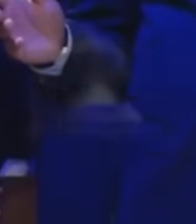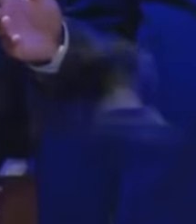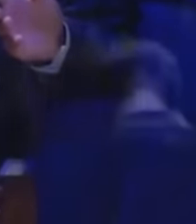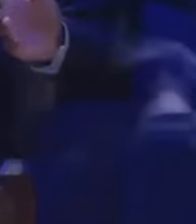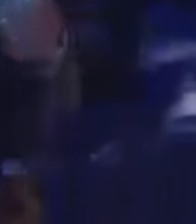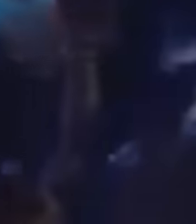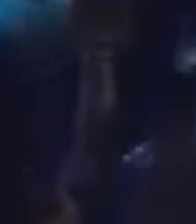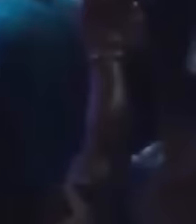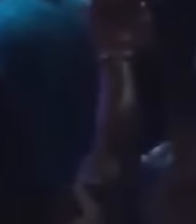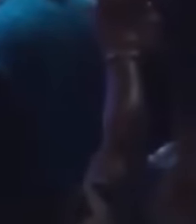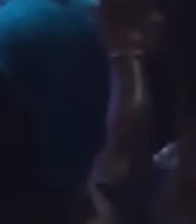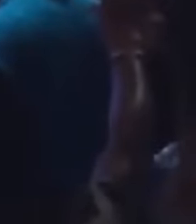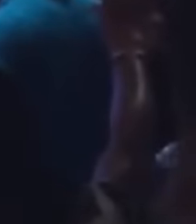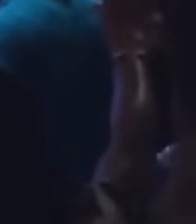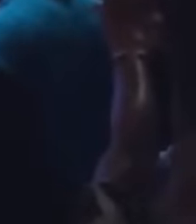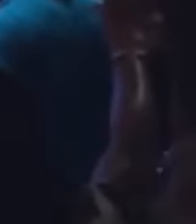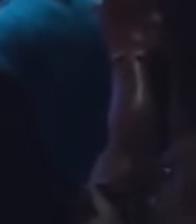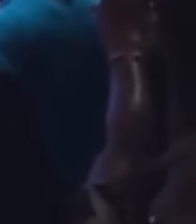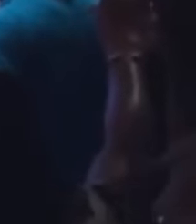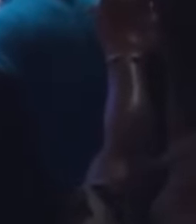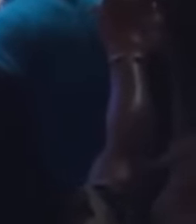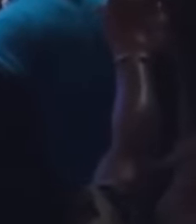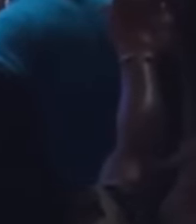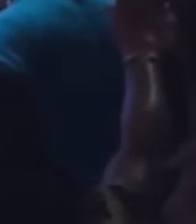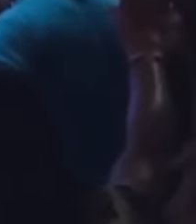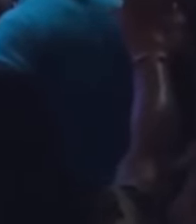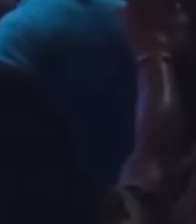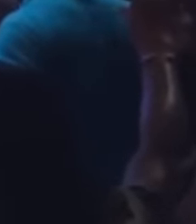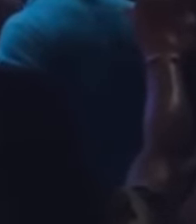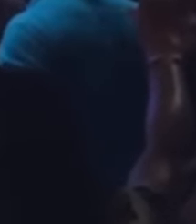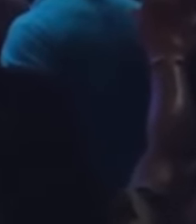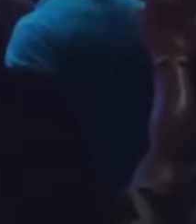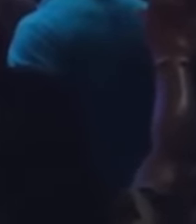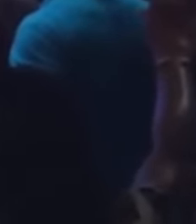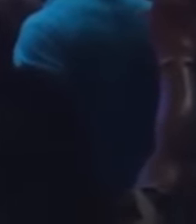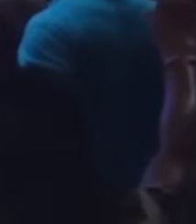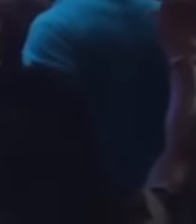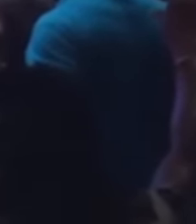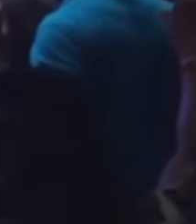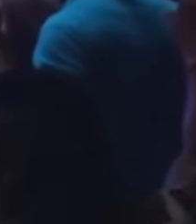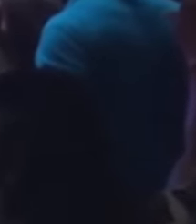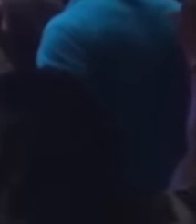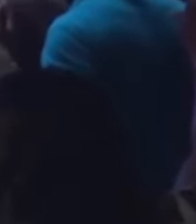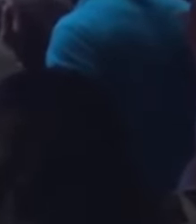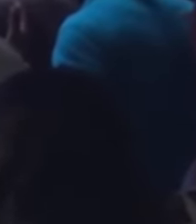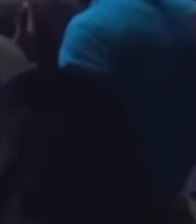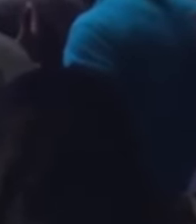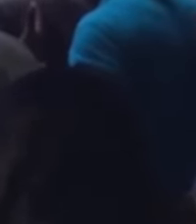that all of us would accept the reality that we got loose threads hanging.